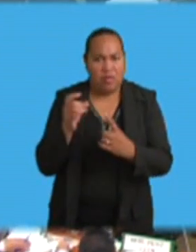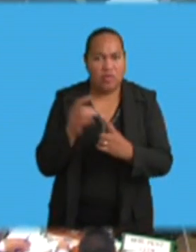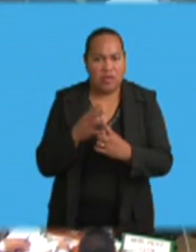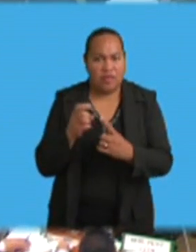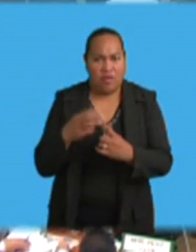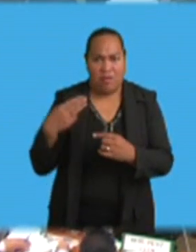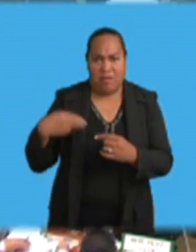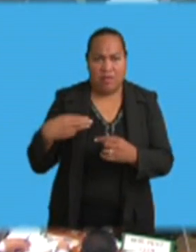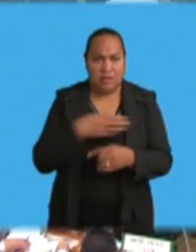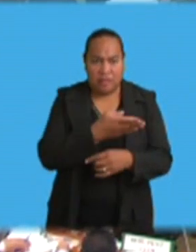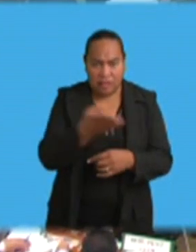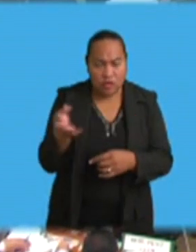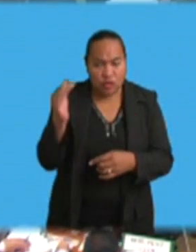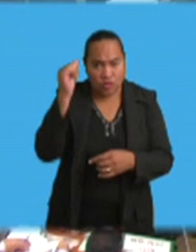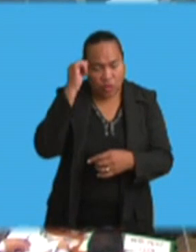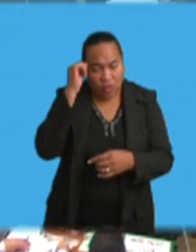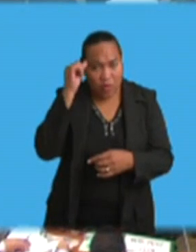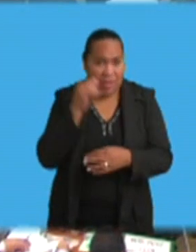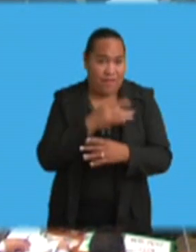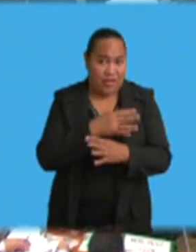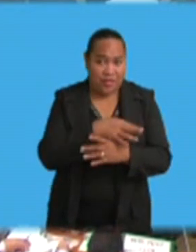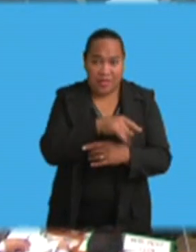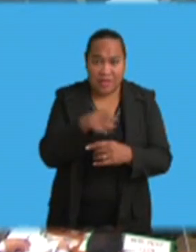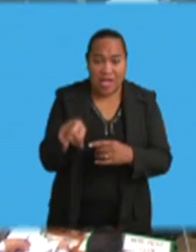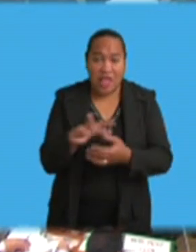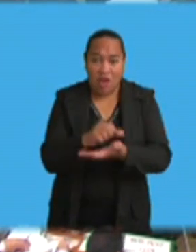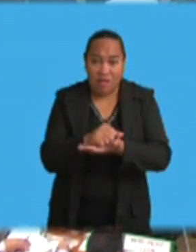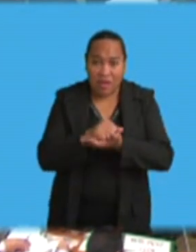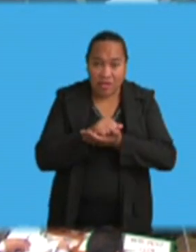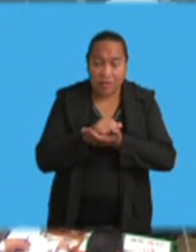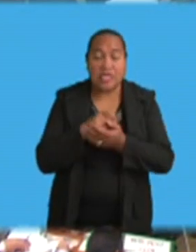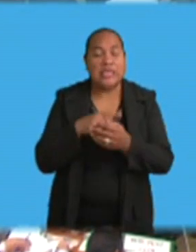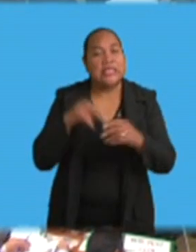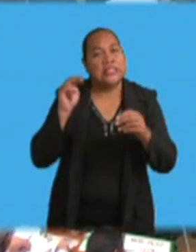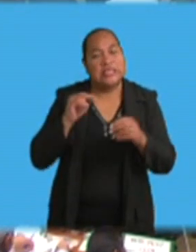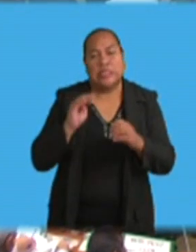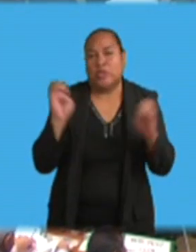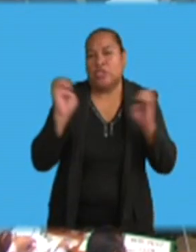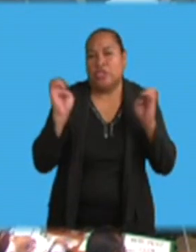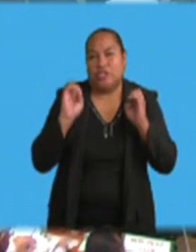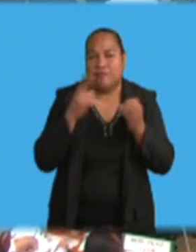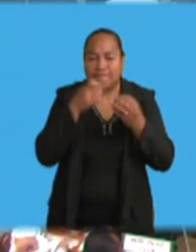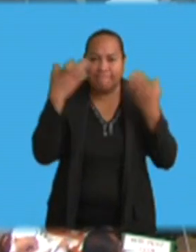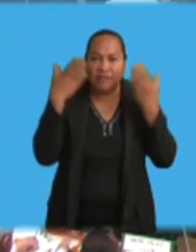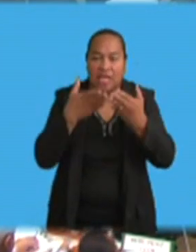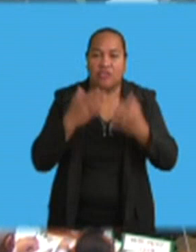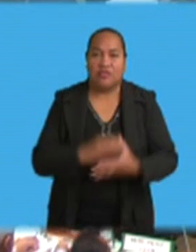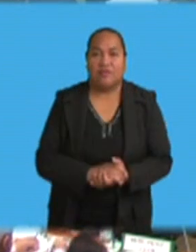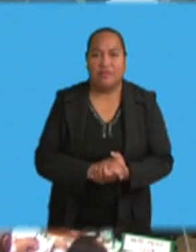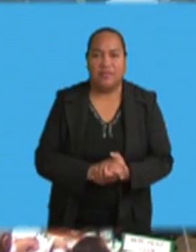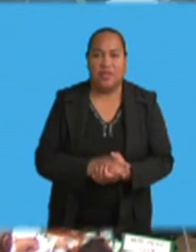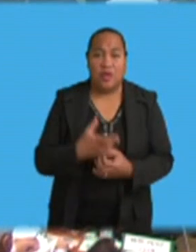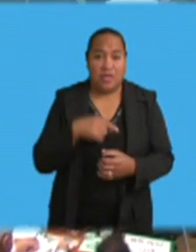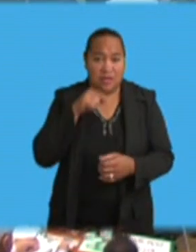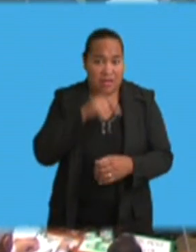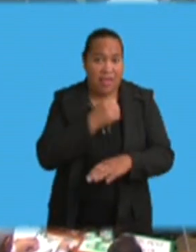inshore fisheries management and conservation issues need our urgent attention. This has been the focus of